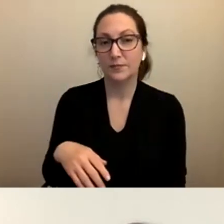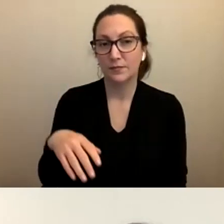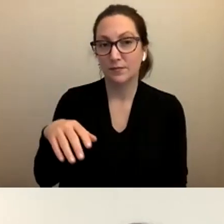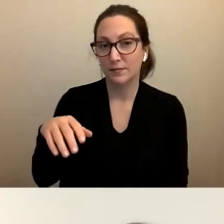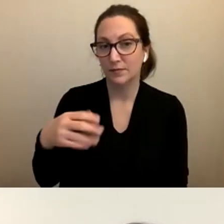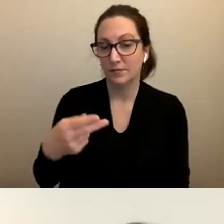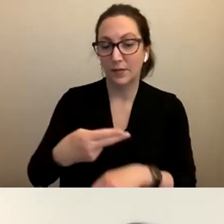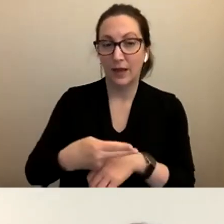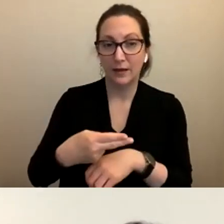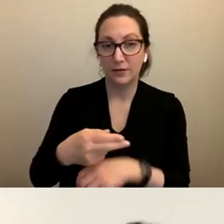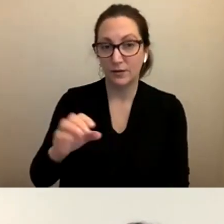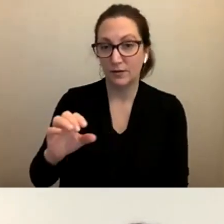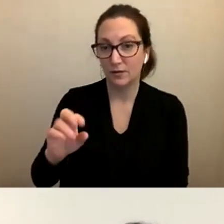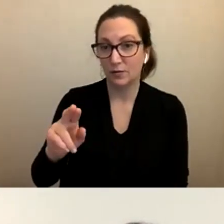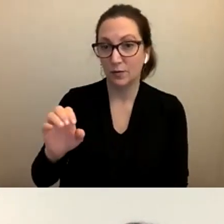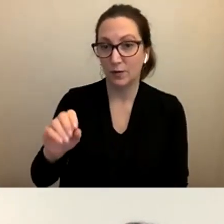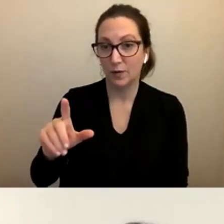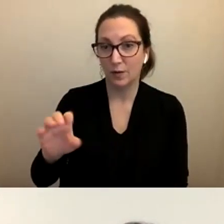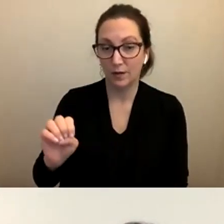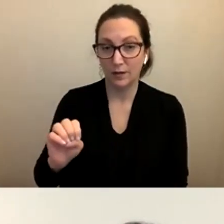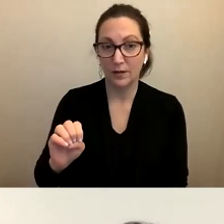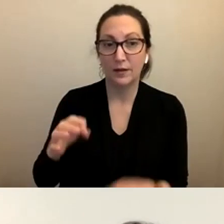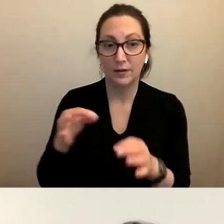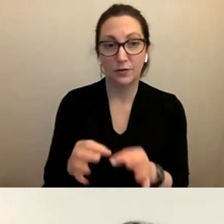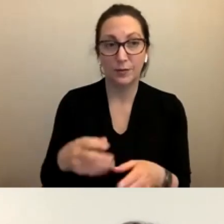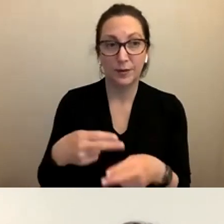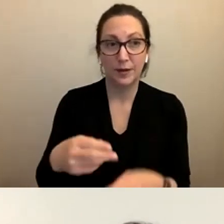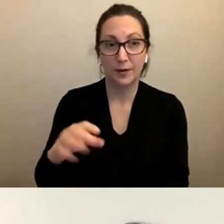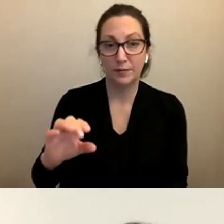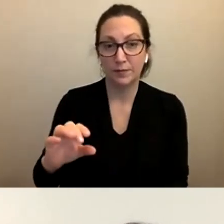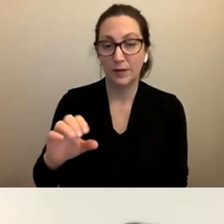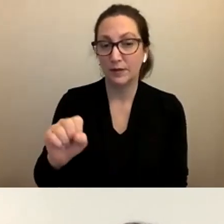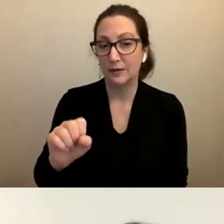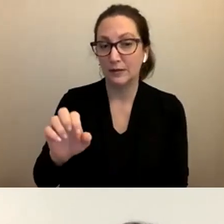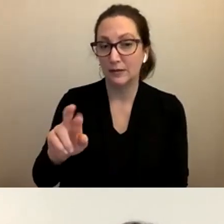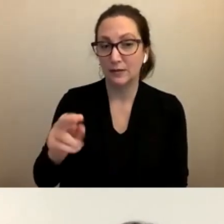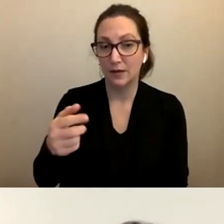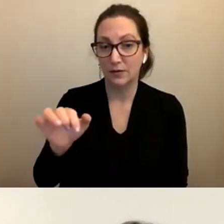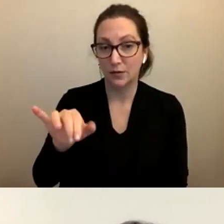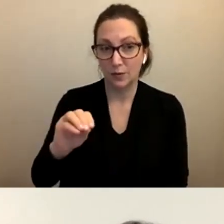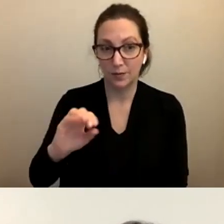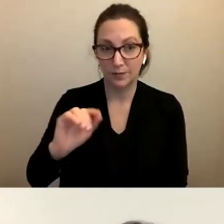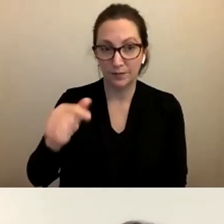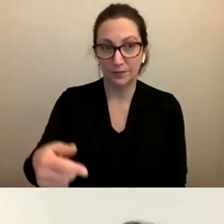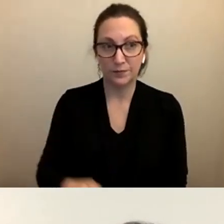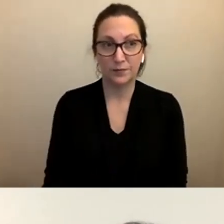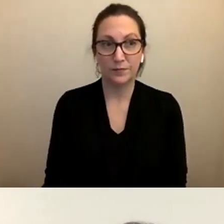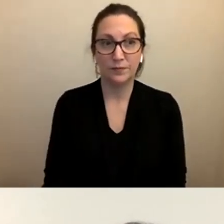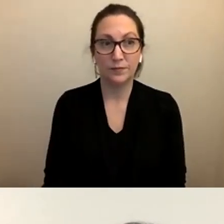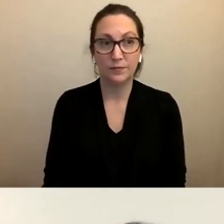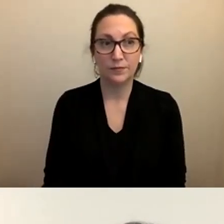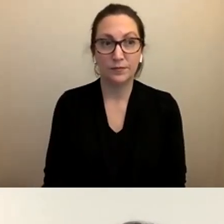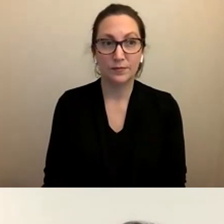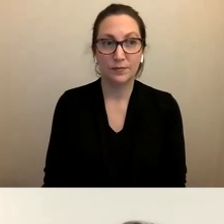Haitian Creole interpreter is Sergio Saint-Hilaire. Please give the Zoom instructions in Haitian Creole.